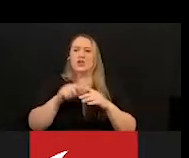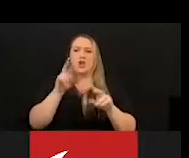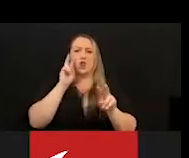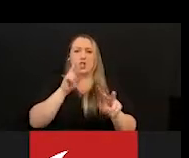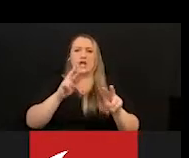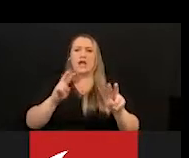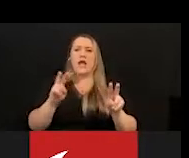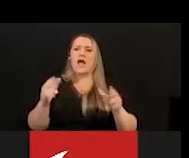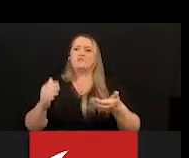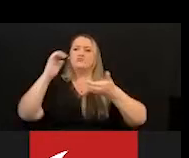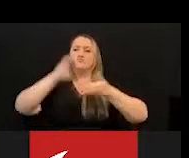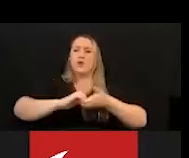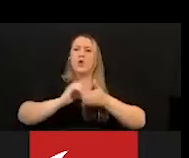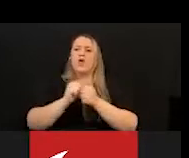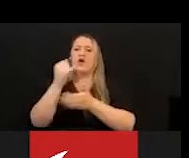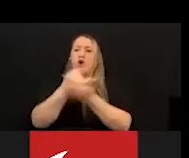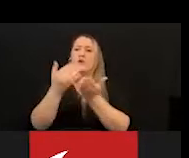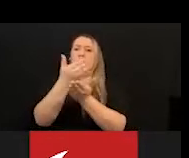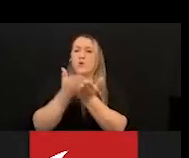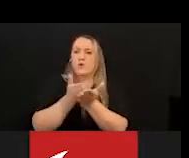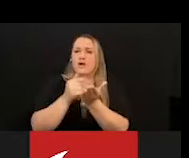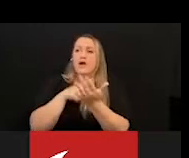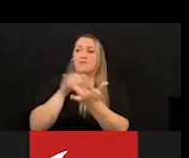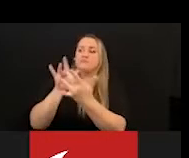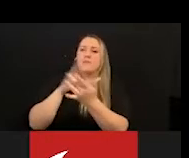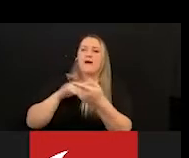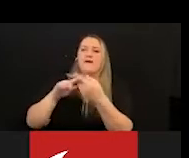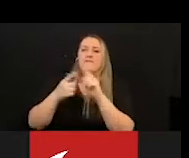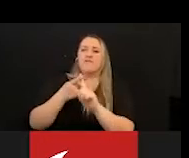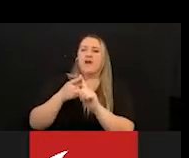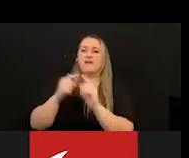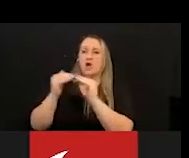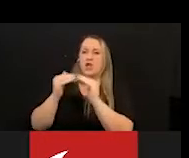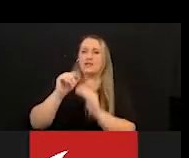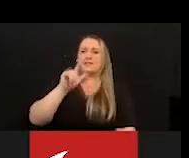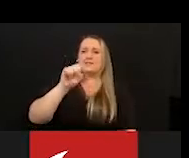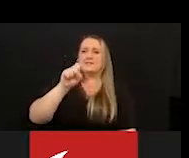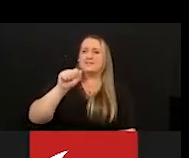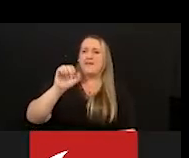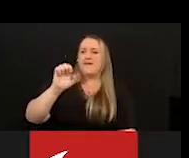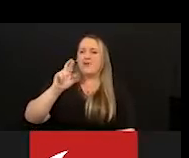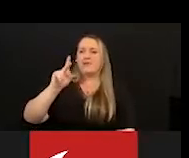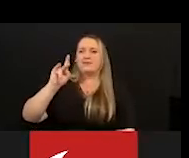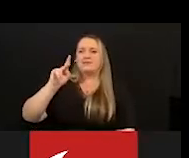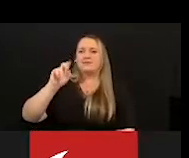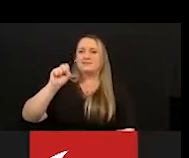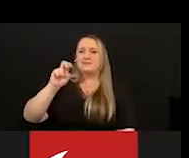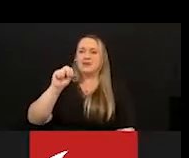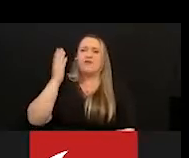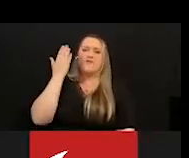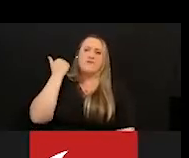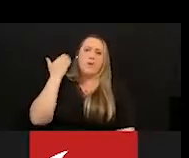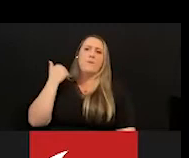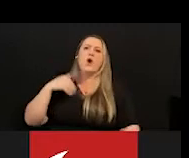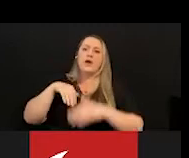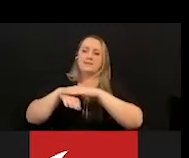art component. And I reached out to my friend and colleague, Lisa Erickson, who is the former accessibility coordinator at the Junior Museum